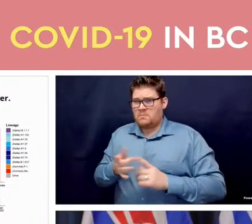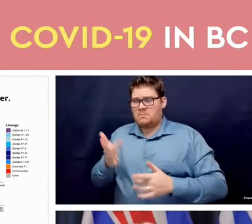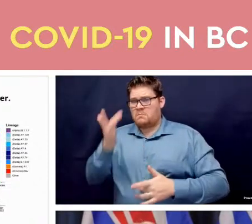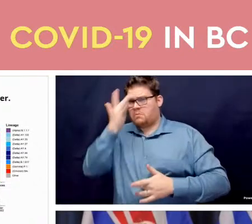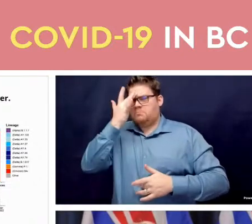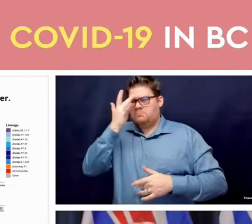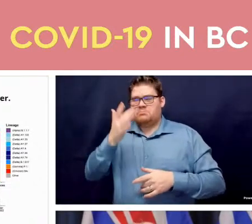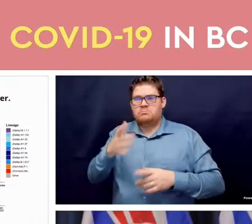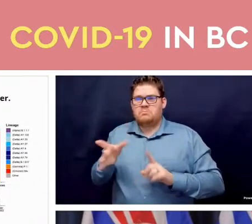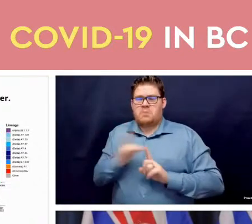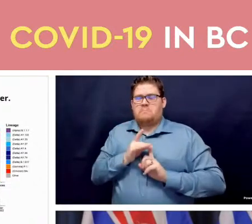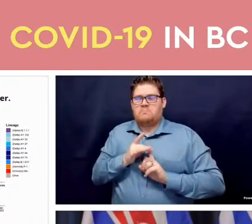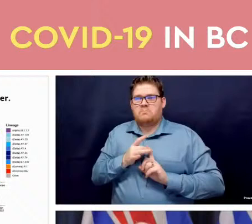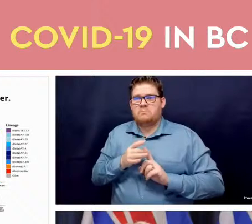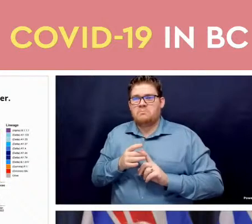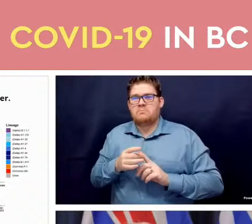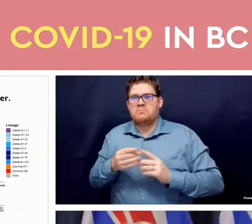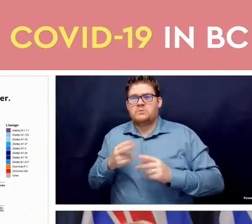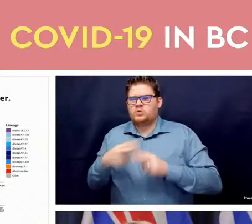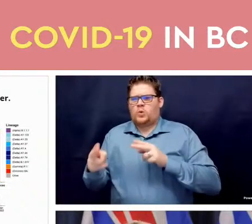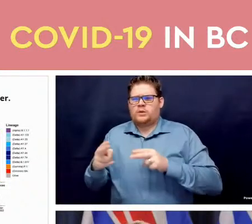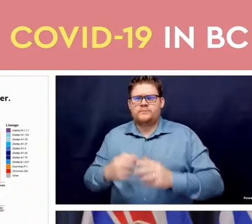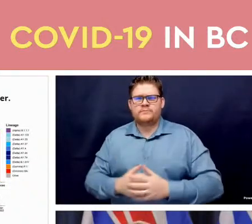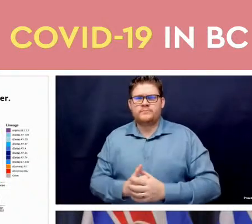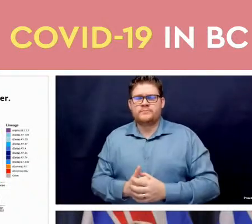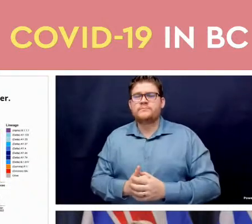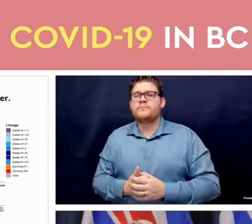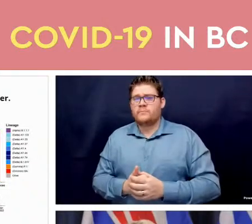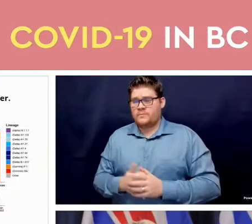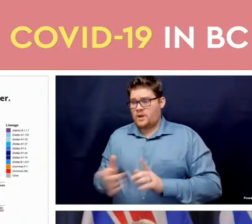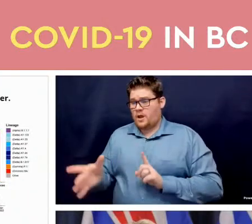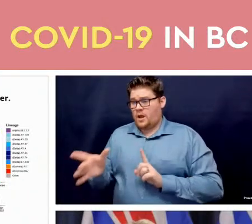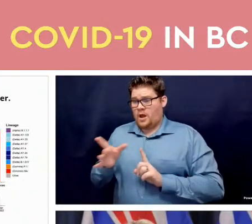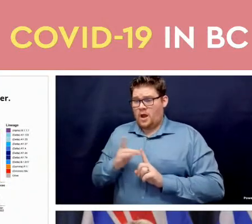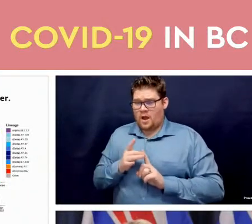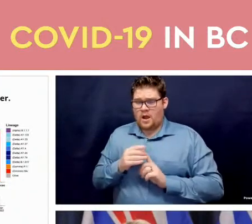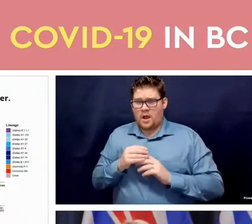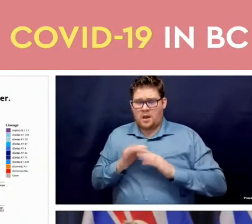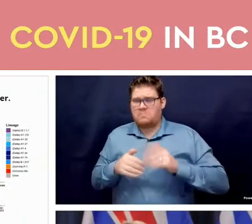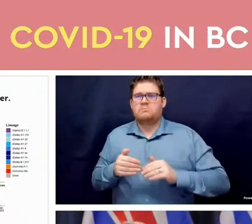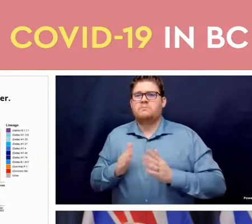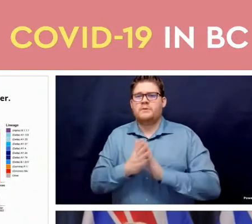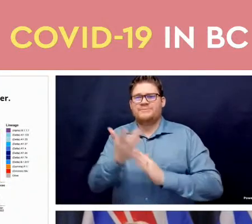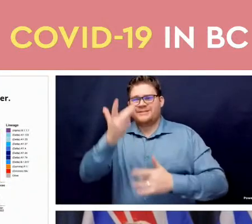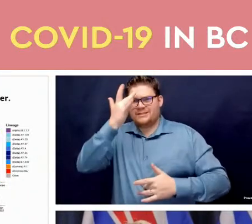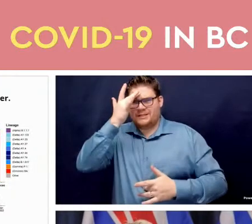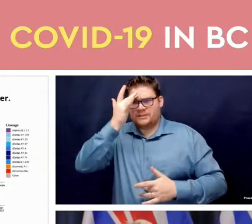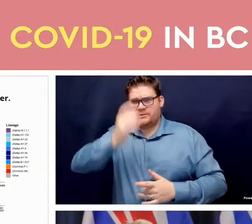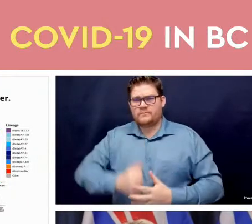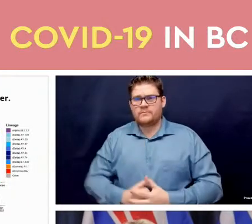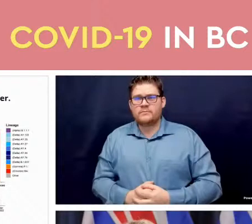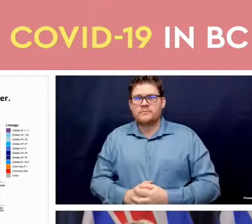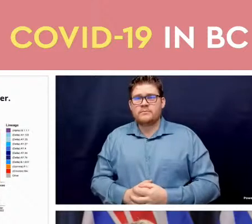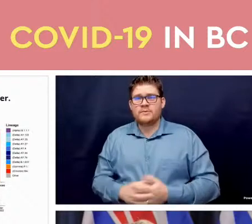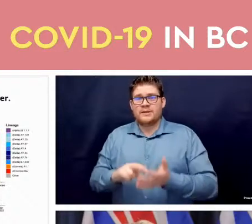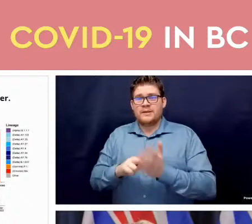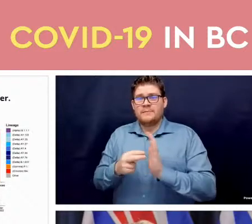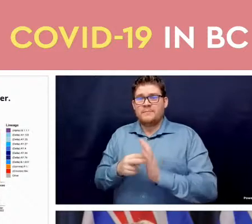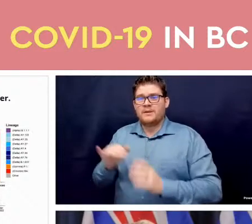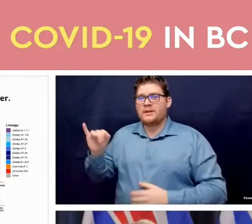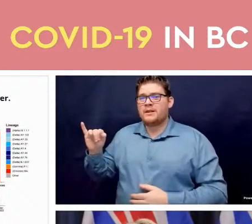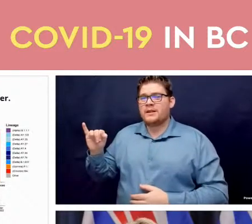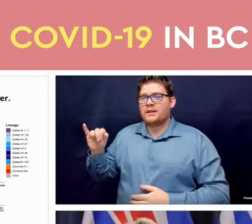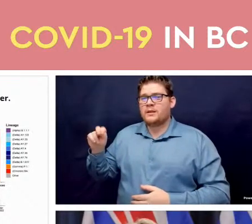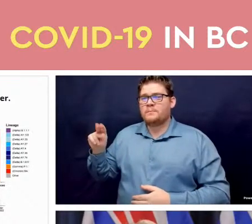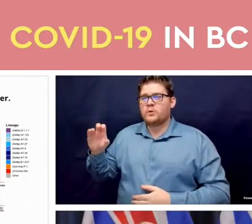hospitalized. That's the good news. The challenging part is understanding where we are on the trajectory in terms of transmission in